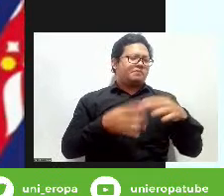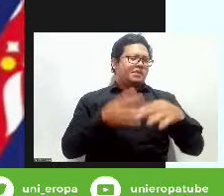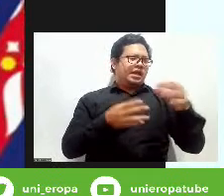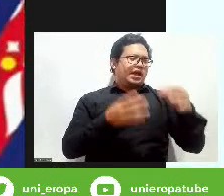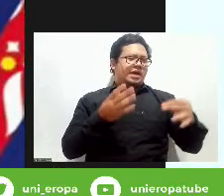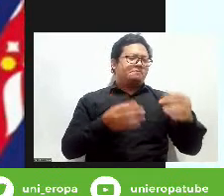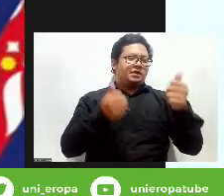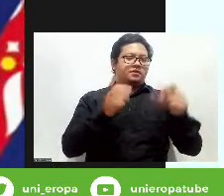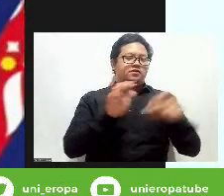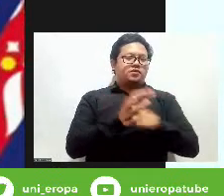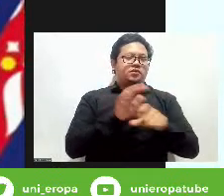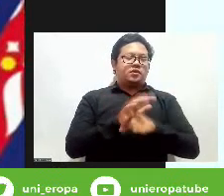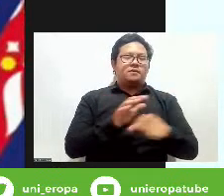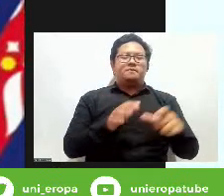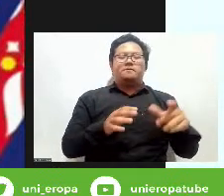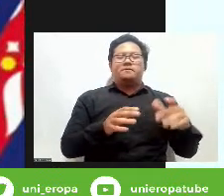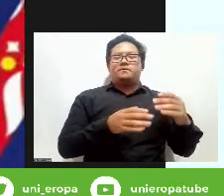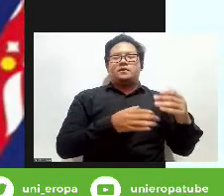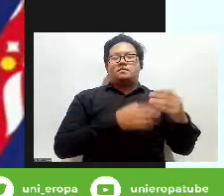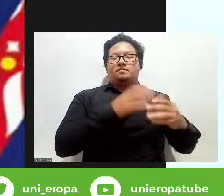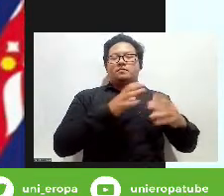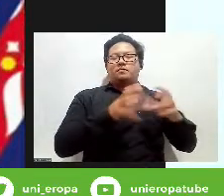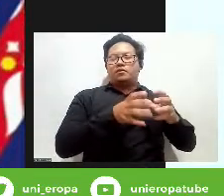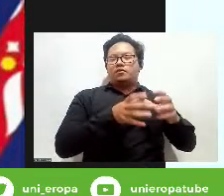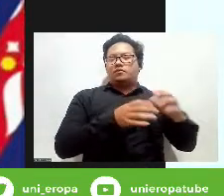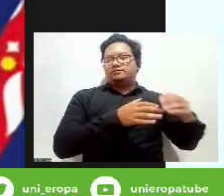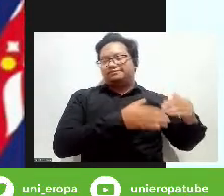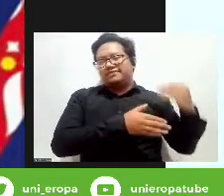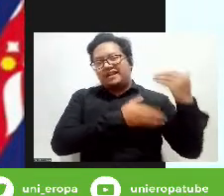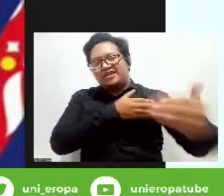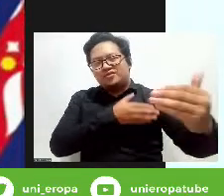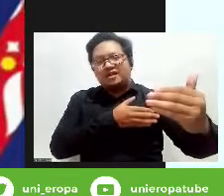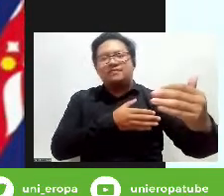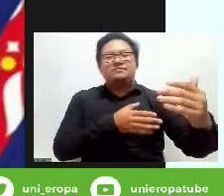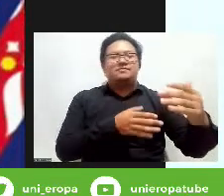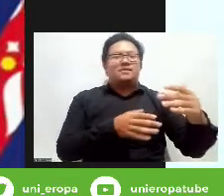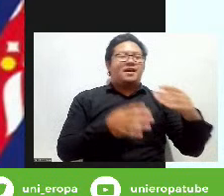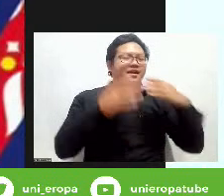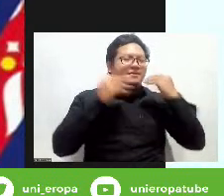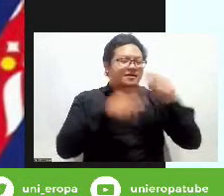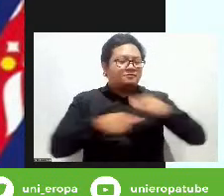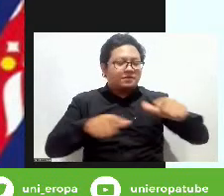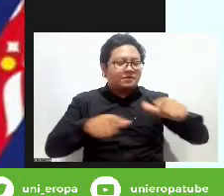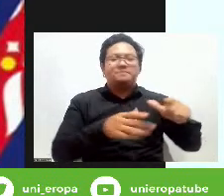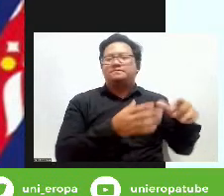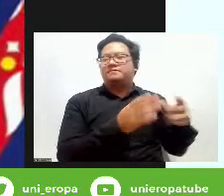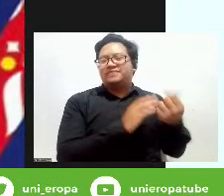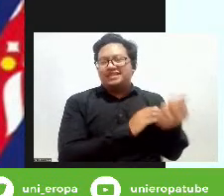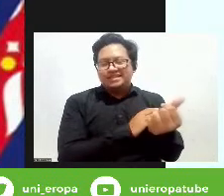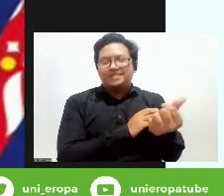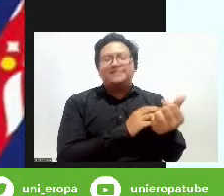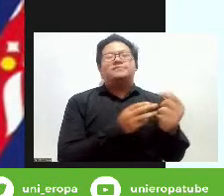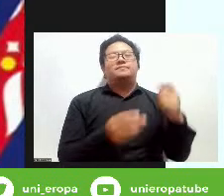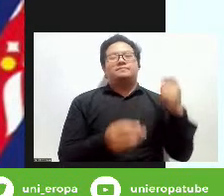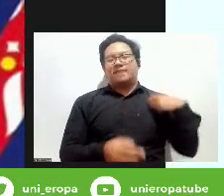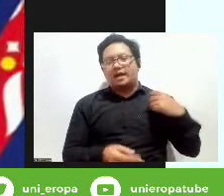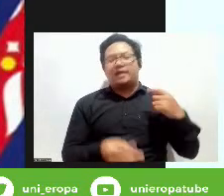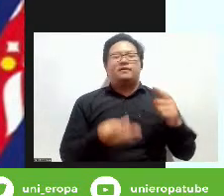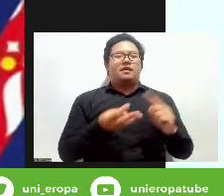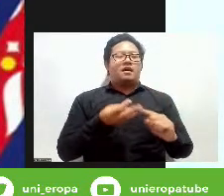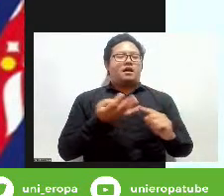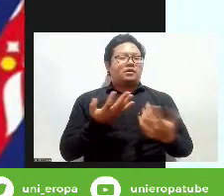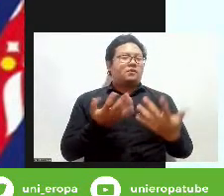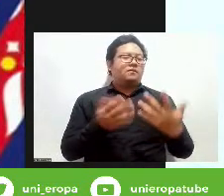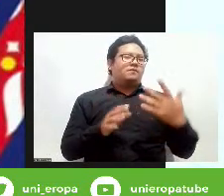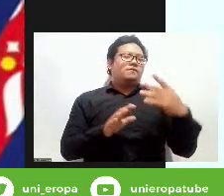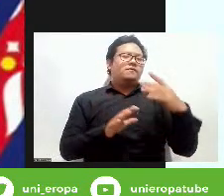examples not writing your resources and lovely you are the key aksesoris